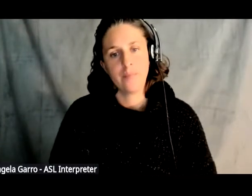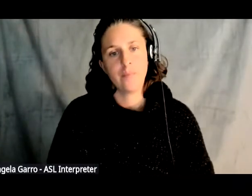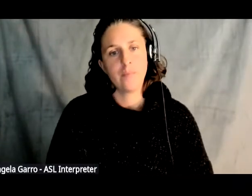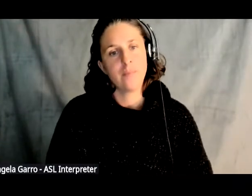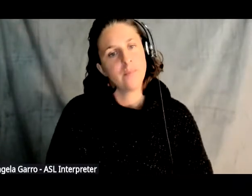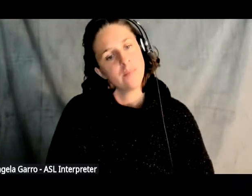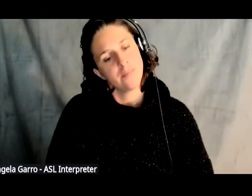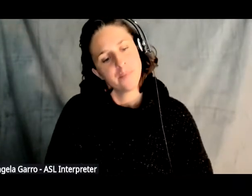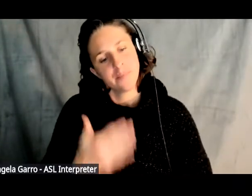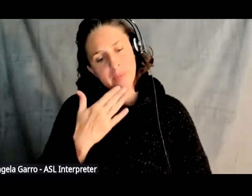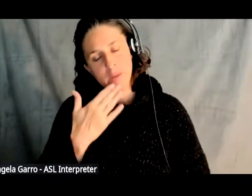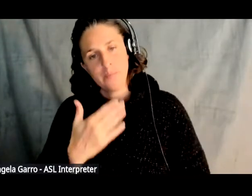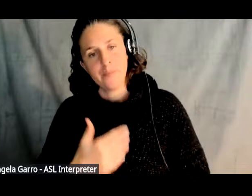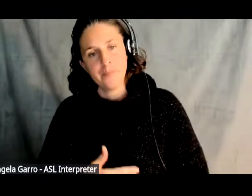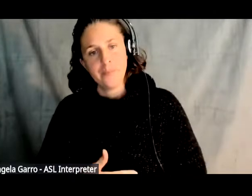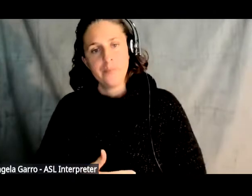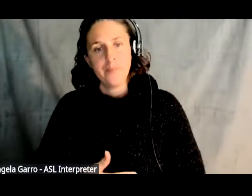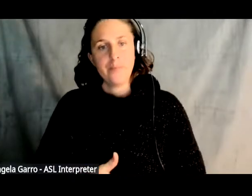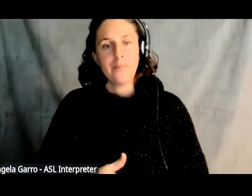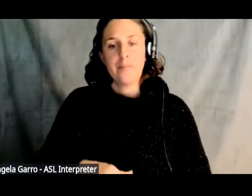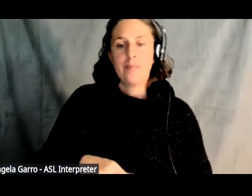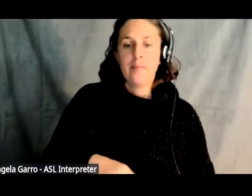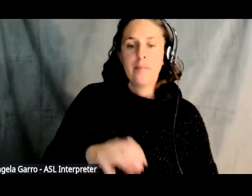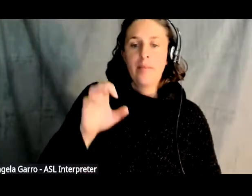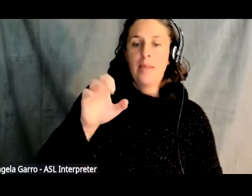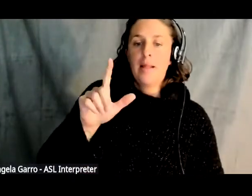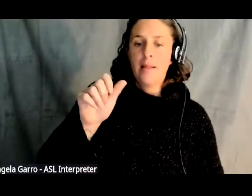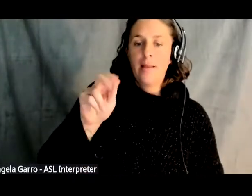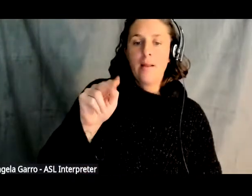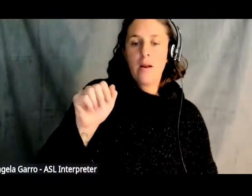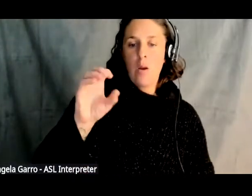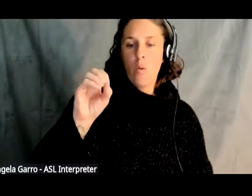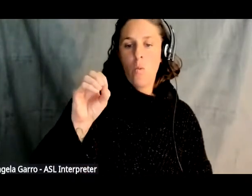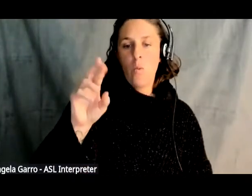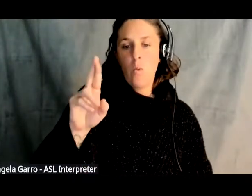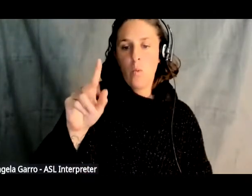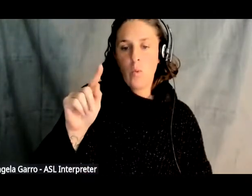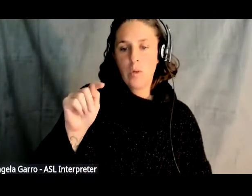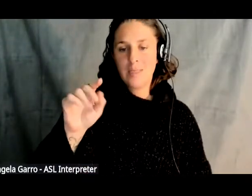Thank you. Elena Ortiz.